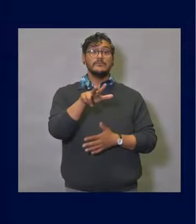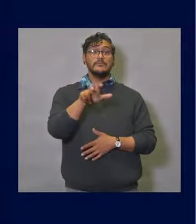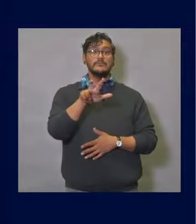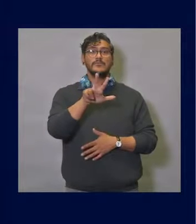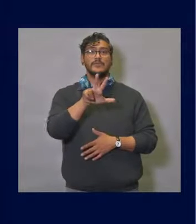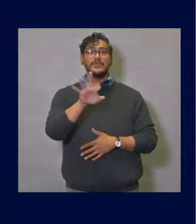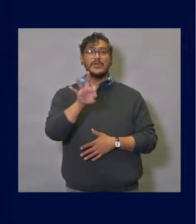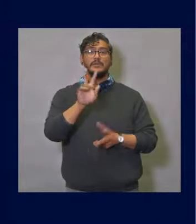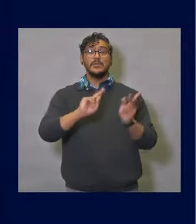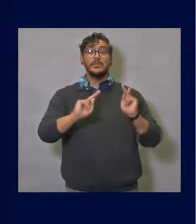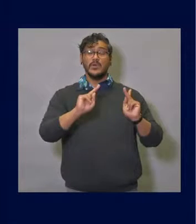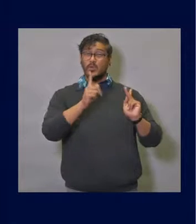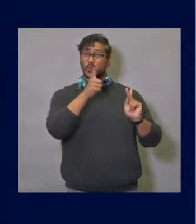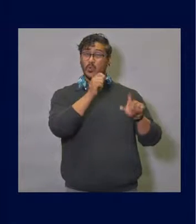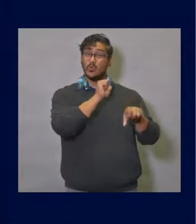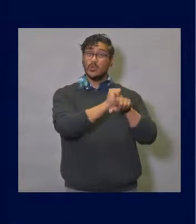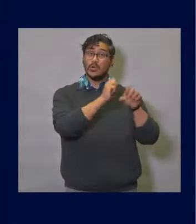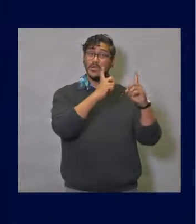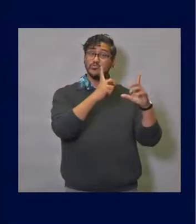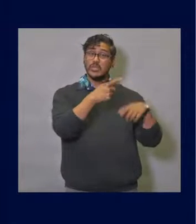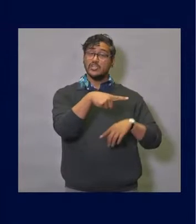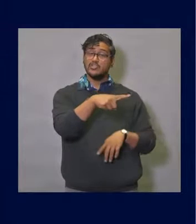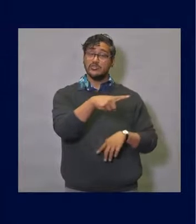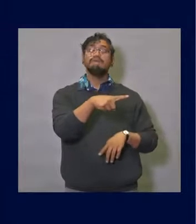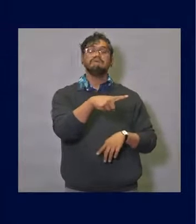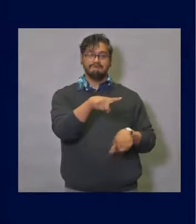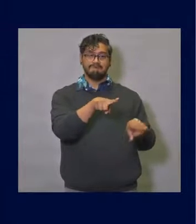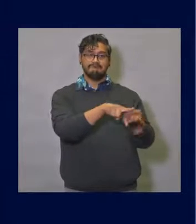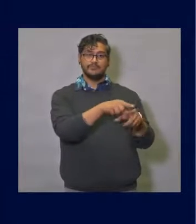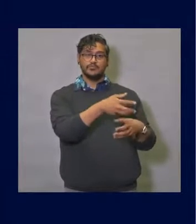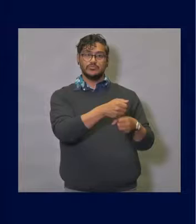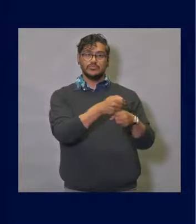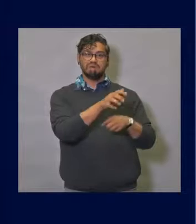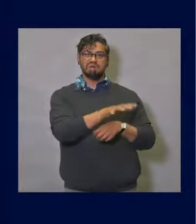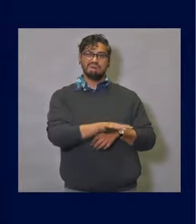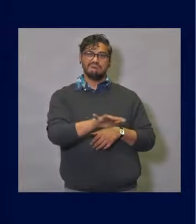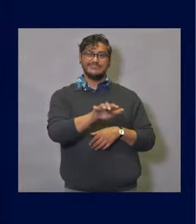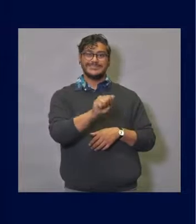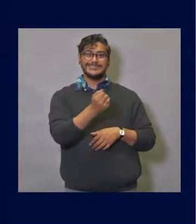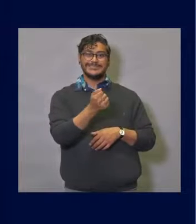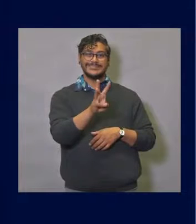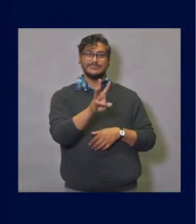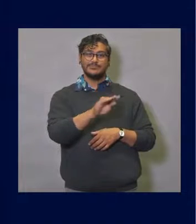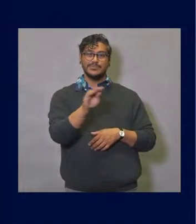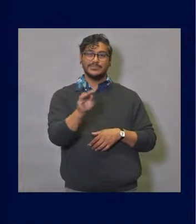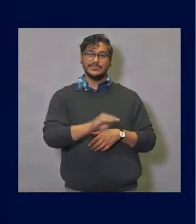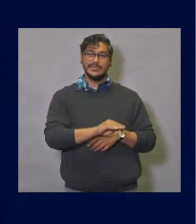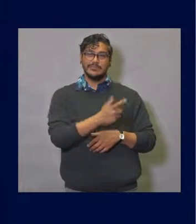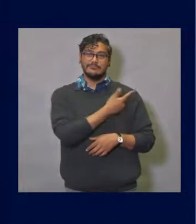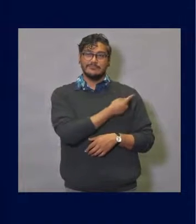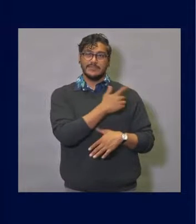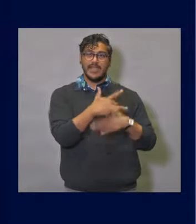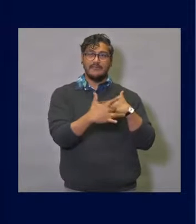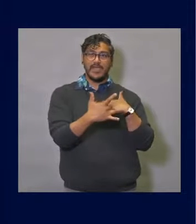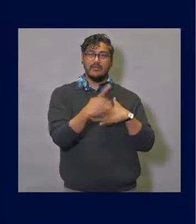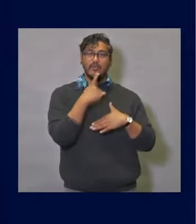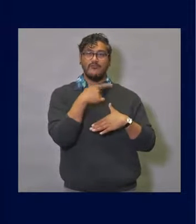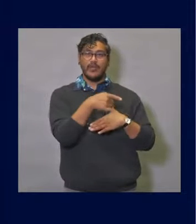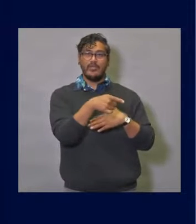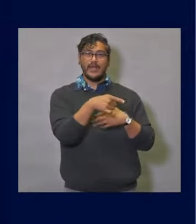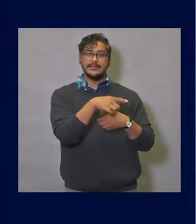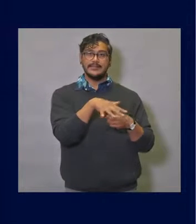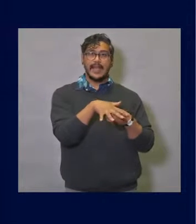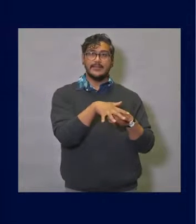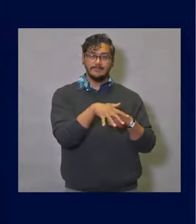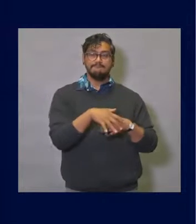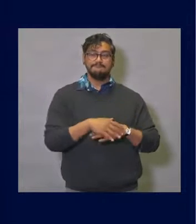17,339 people working in education and childcare also received about 16% of the doses administered at the county-run sites during that